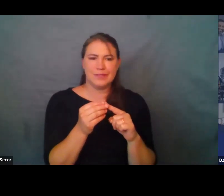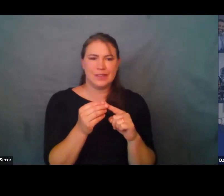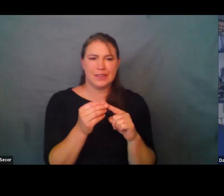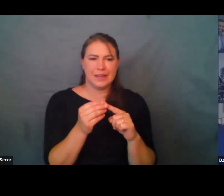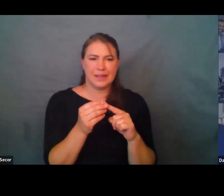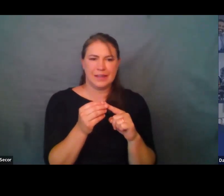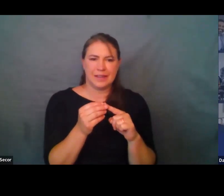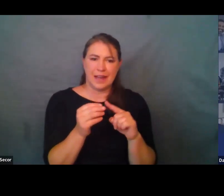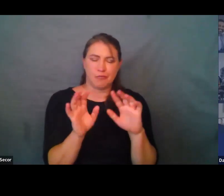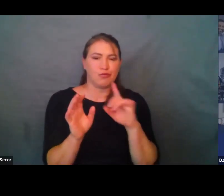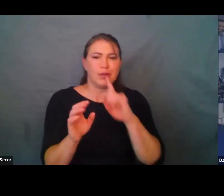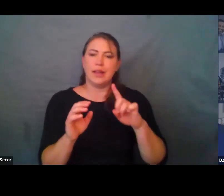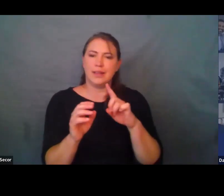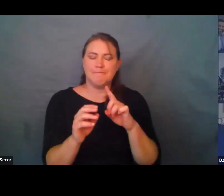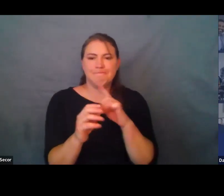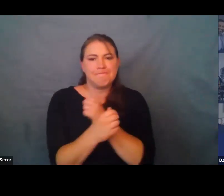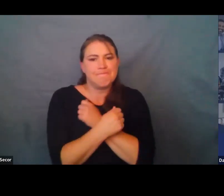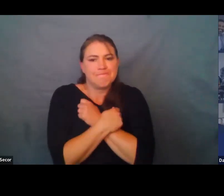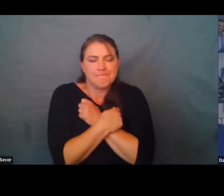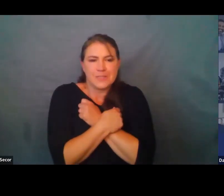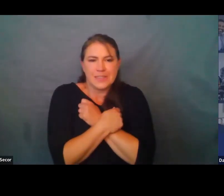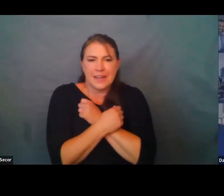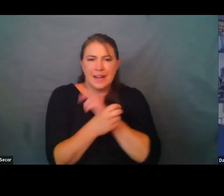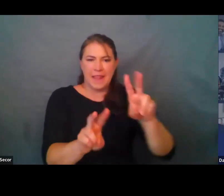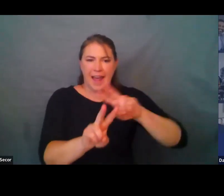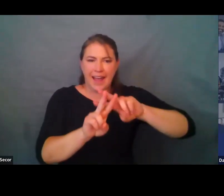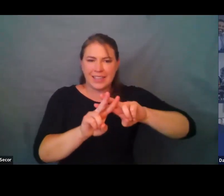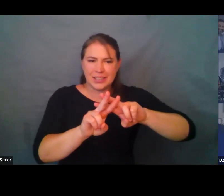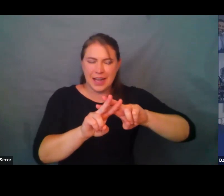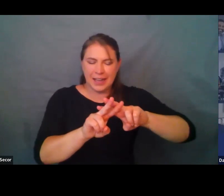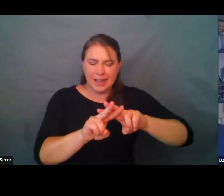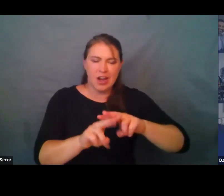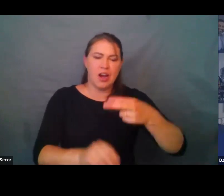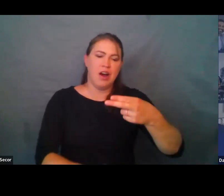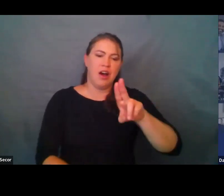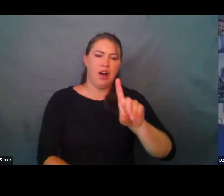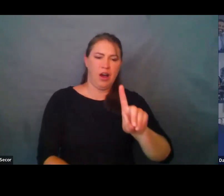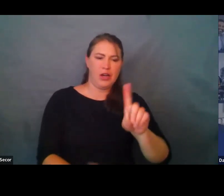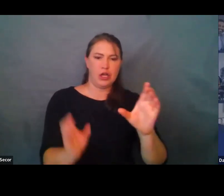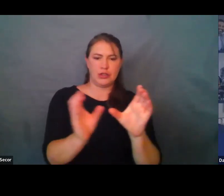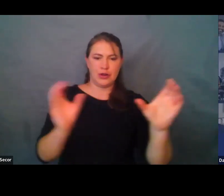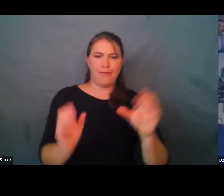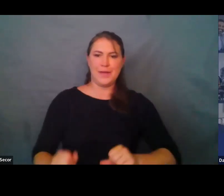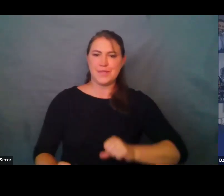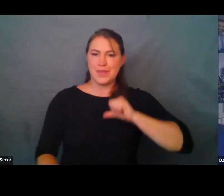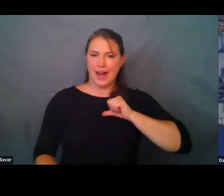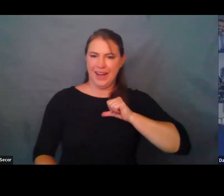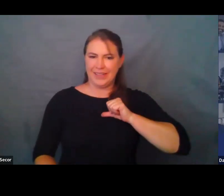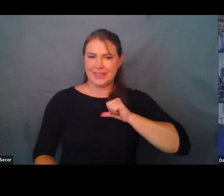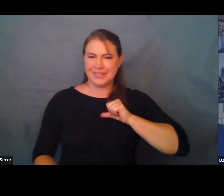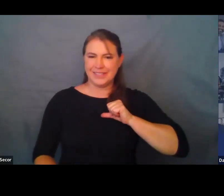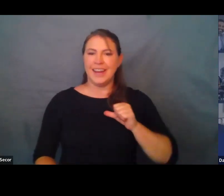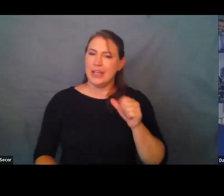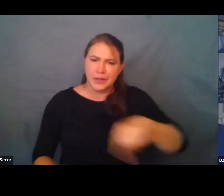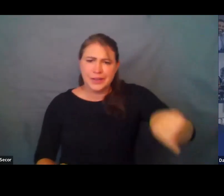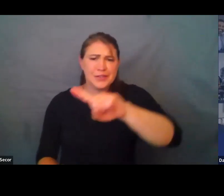word embrace, the hashtag HUD Certified Proud has really been terrific. And I hope that all of you will use it